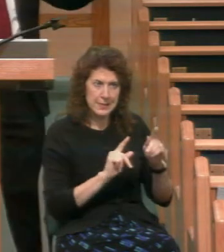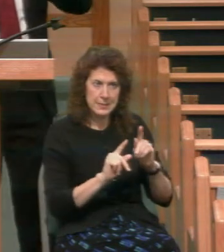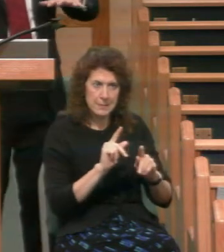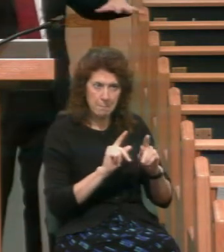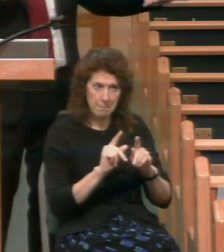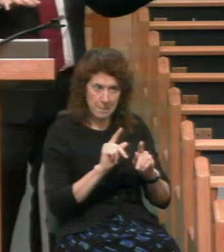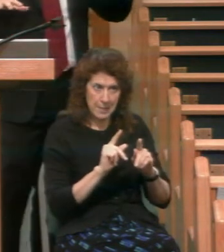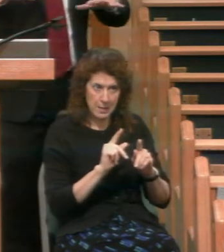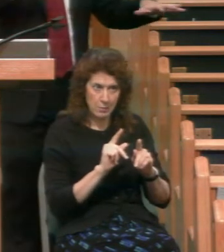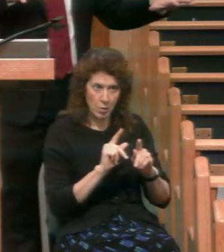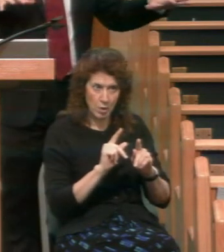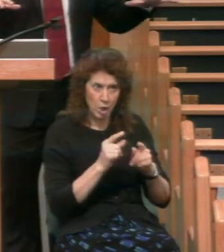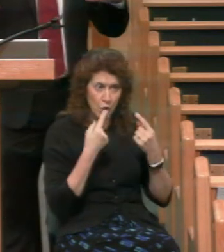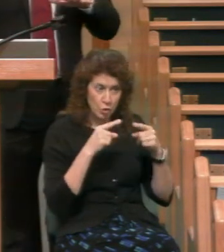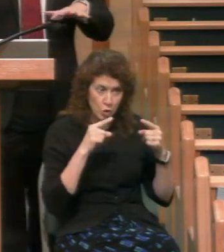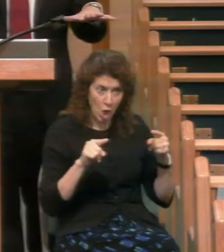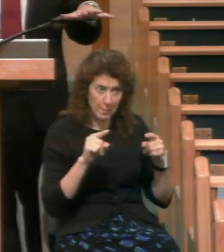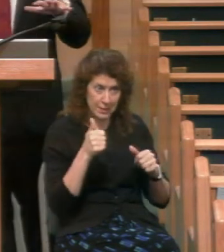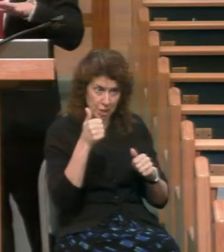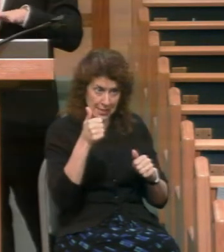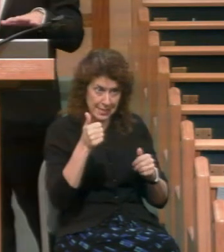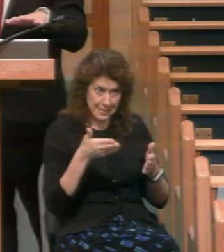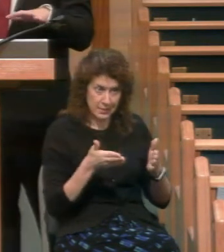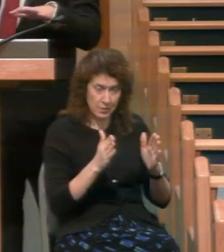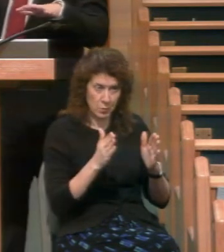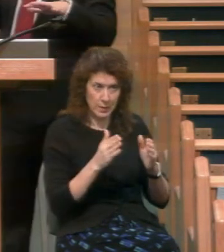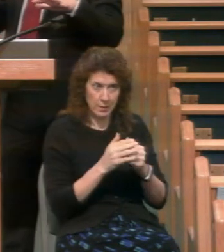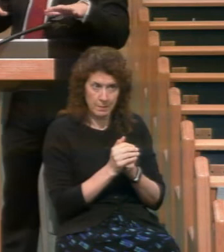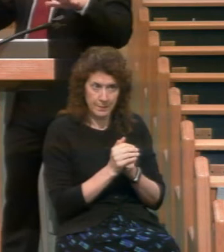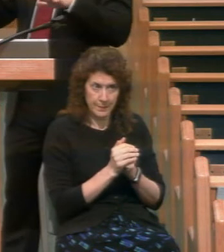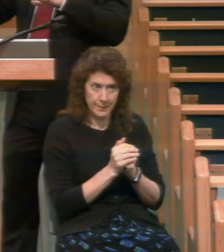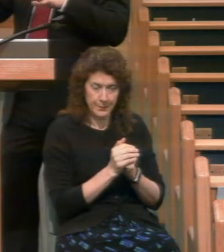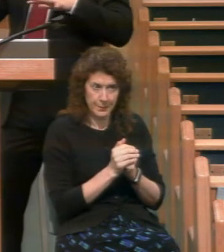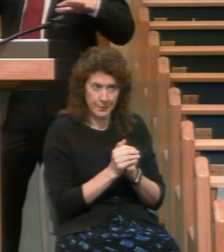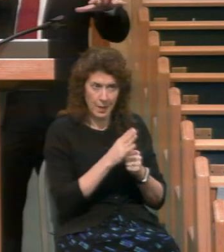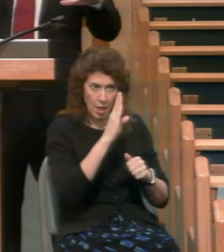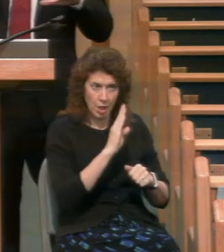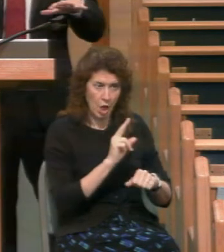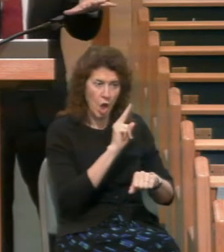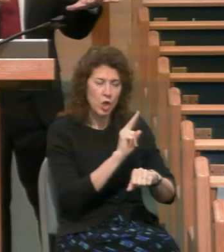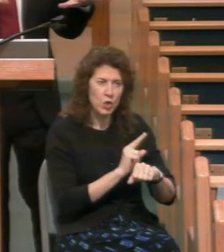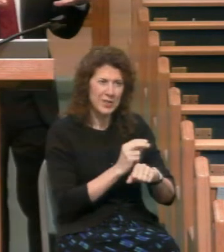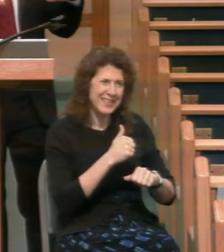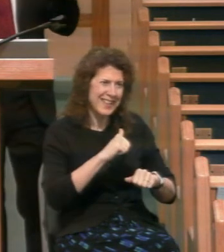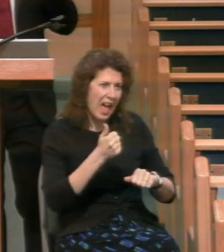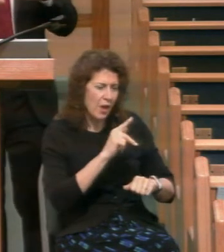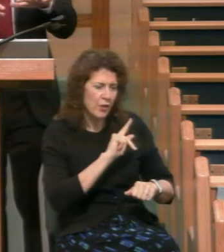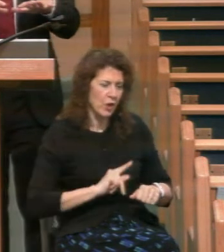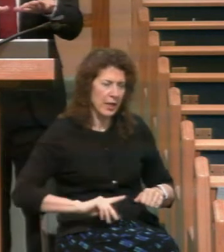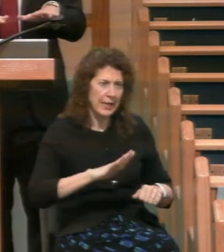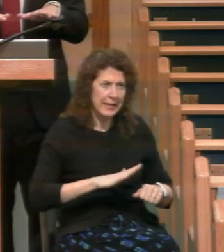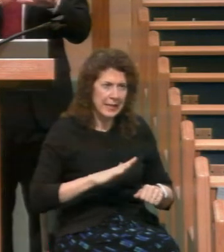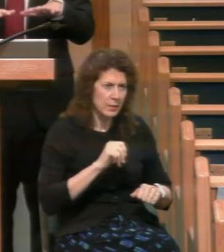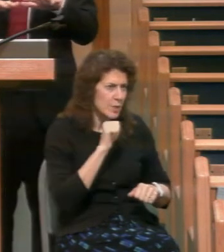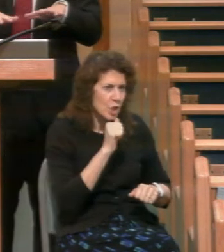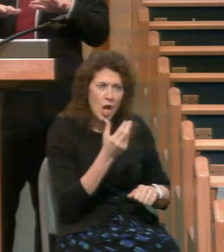those kind of, like risk kind of pieces move around. God uses other kingdoms to do different things. And here's one of